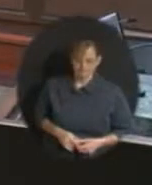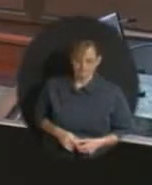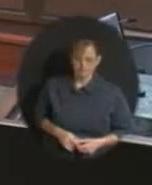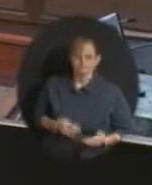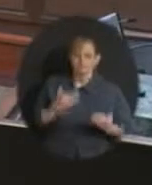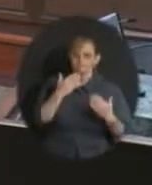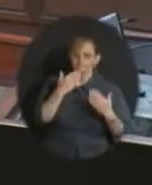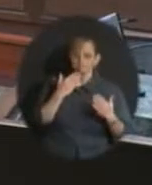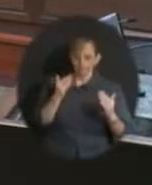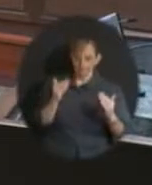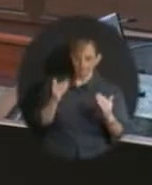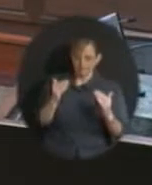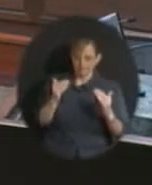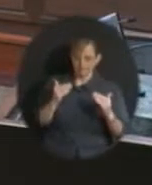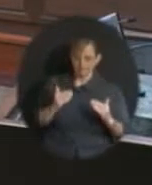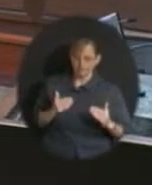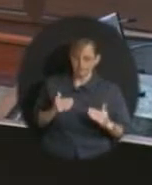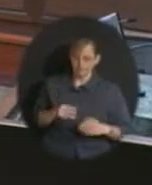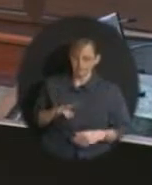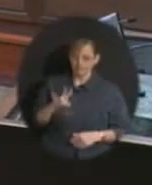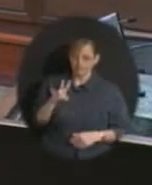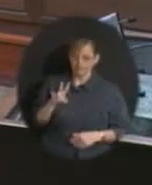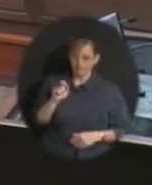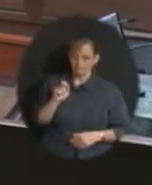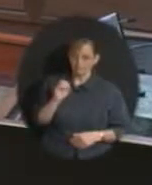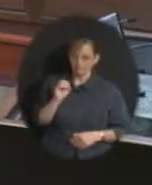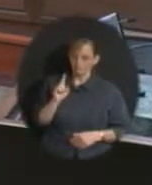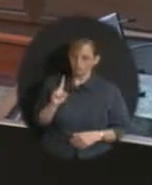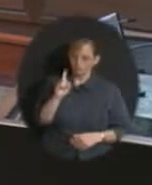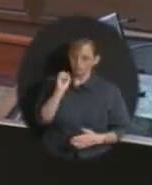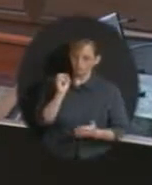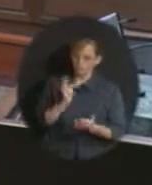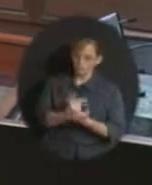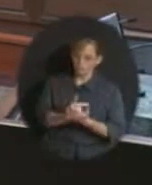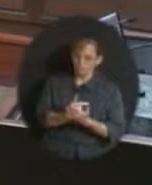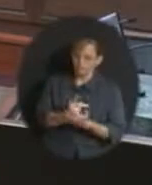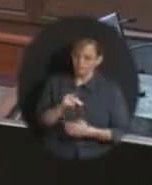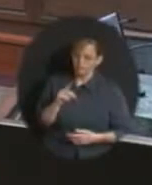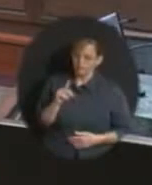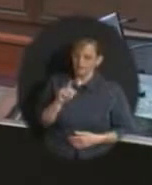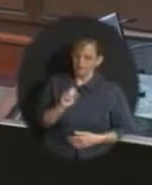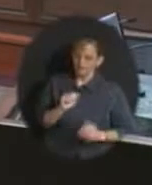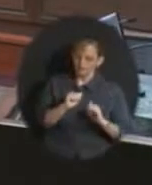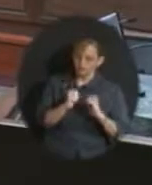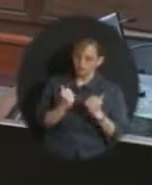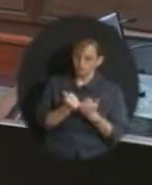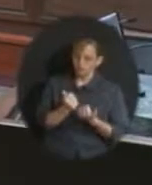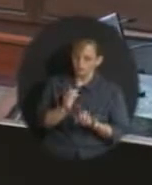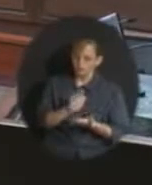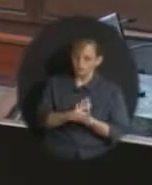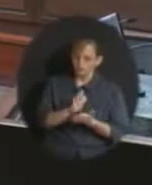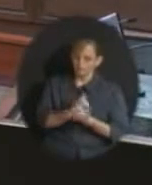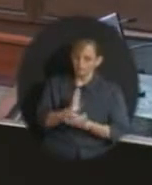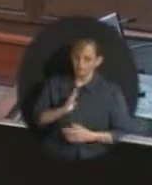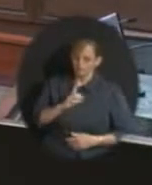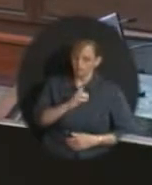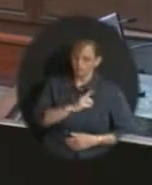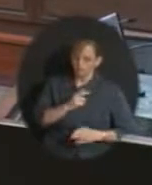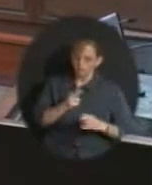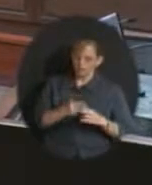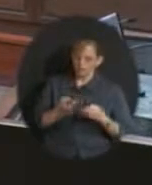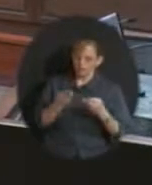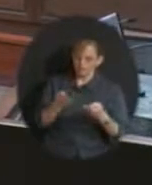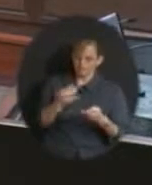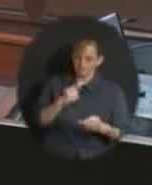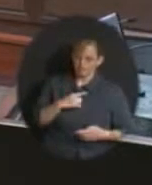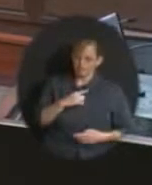Thank you. The next action item would be 7.01, which is approval of Kansas Association of School Boards nominating and legislative